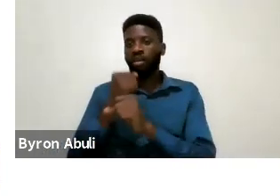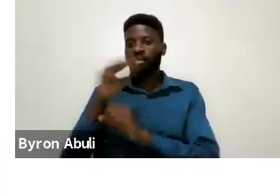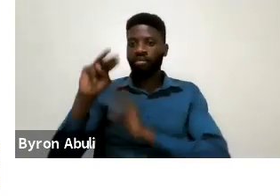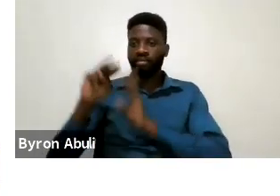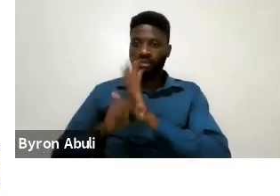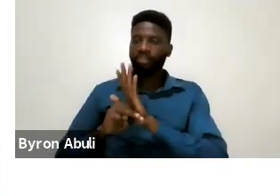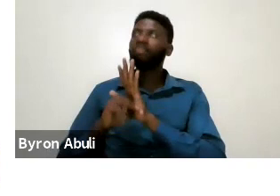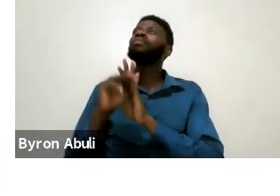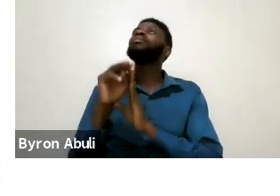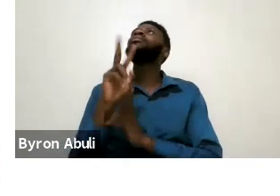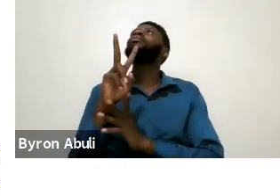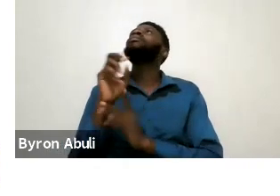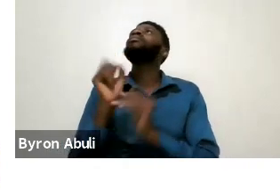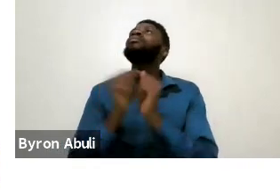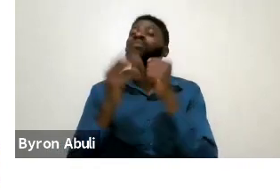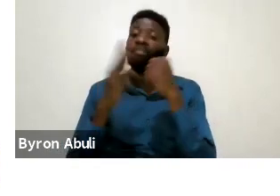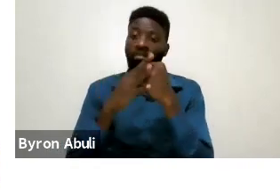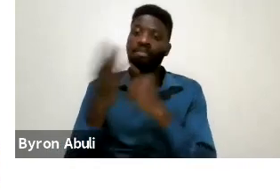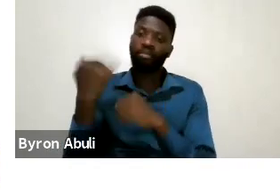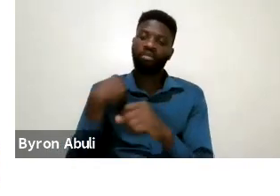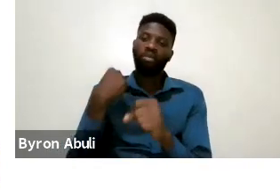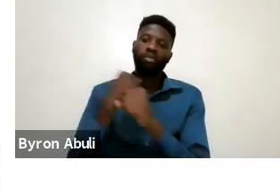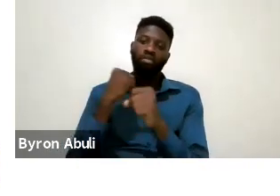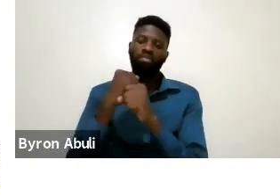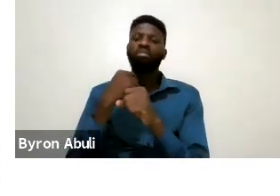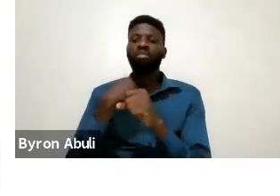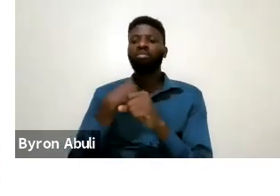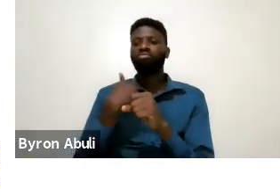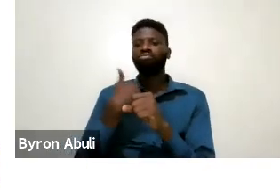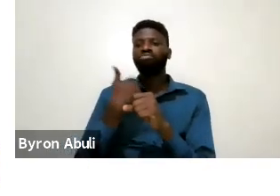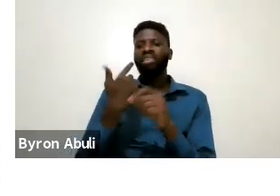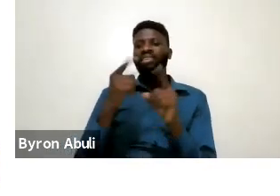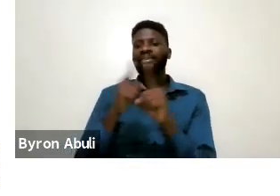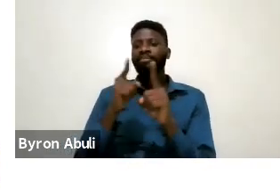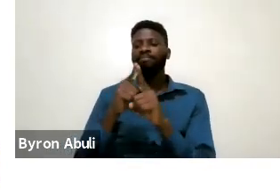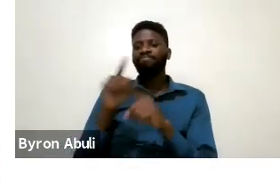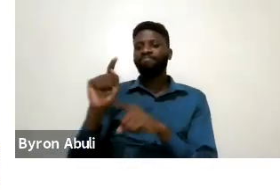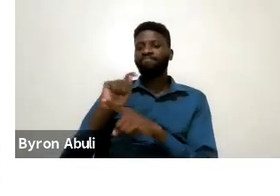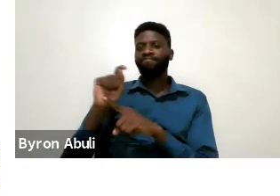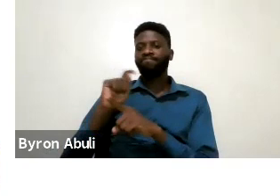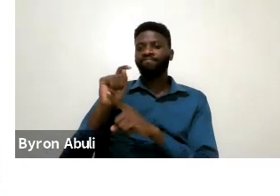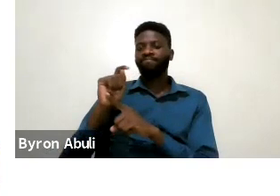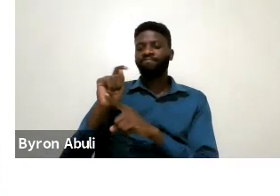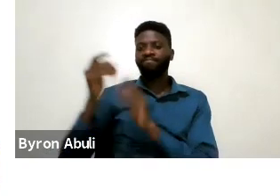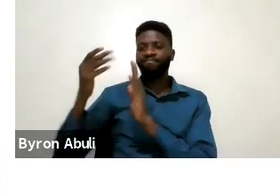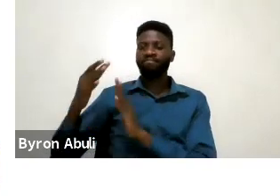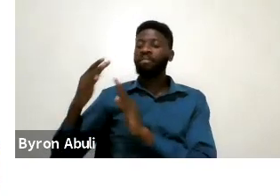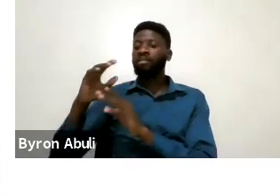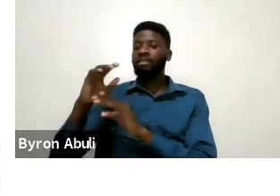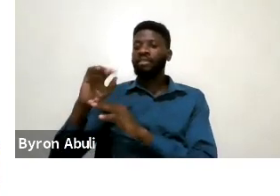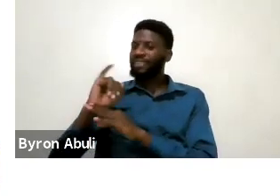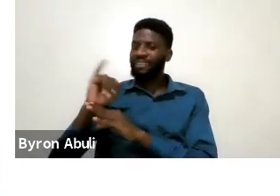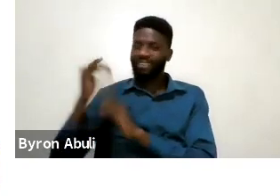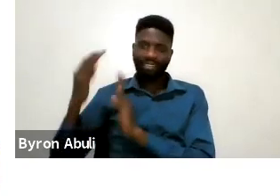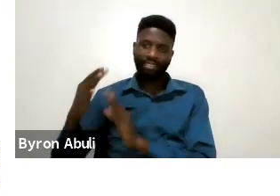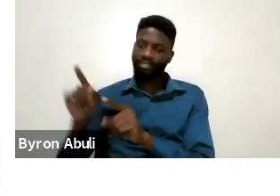2019 at the company where I was working. I was an apprentice. You know, on their code of conduct,